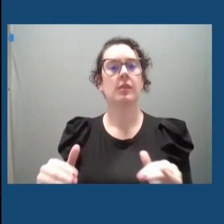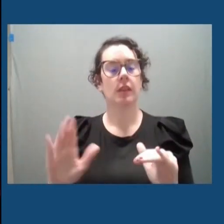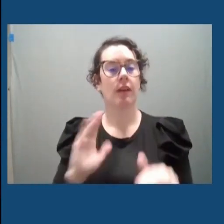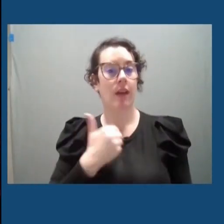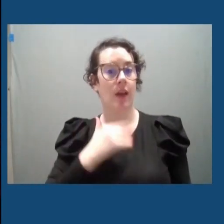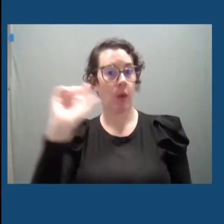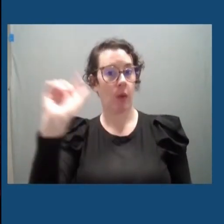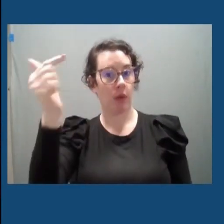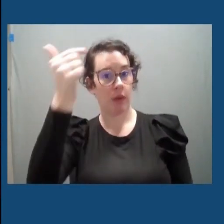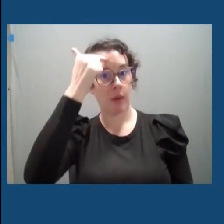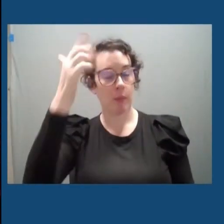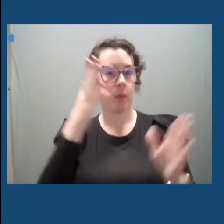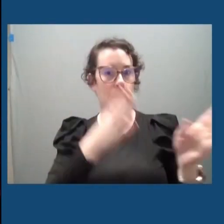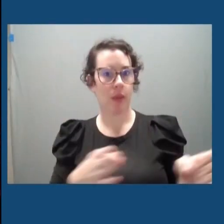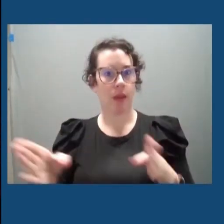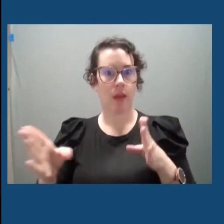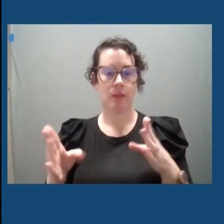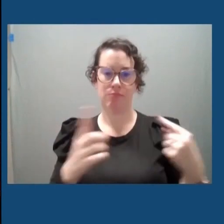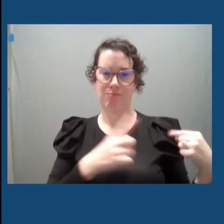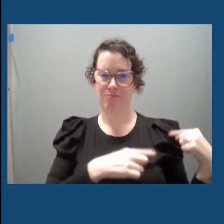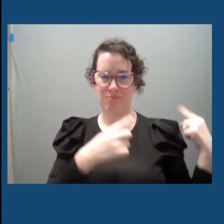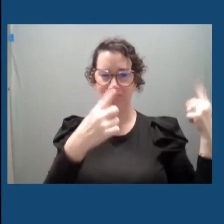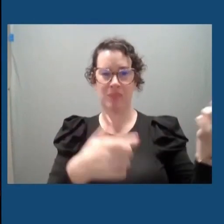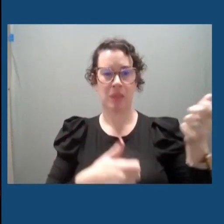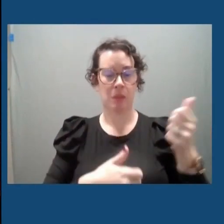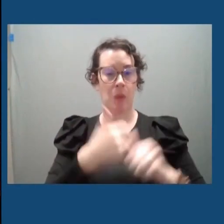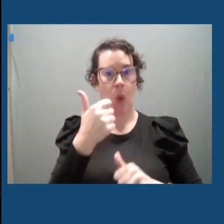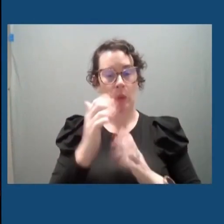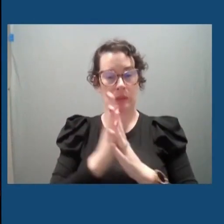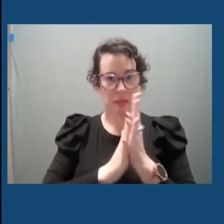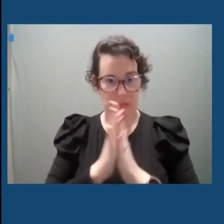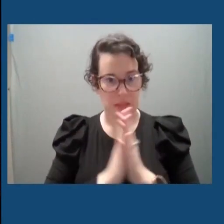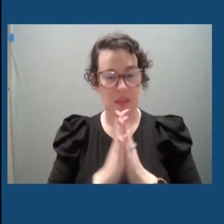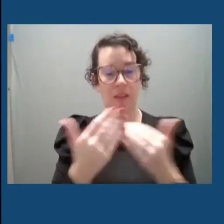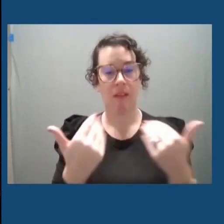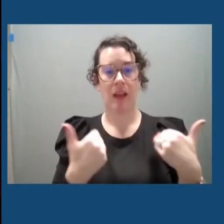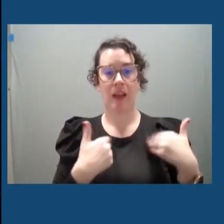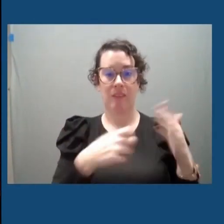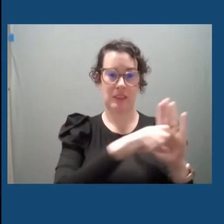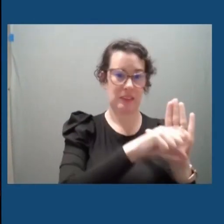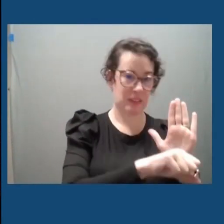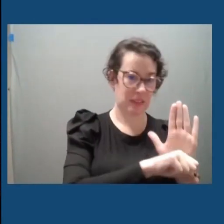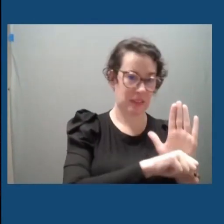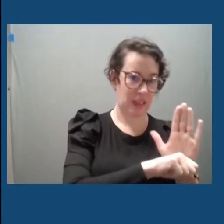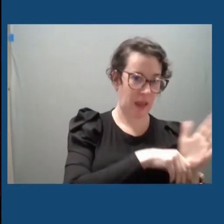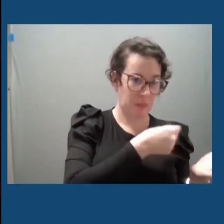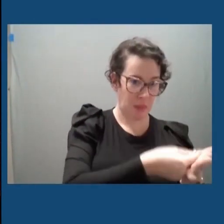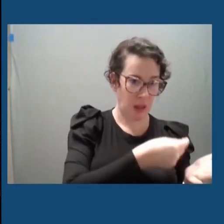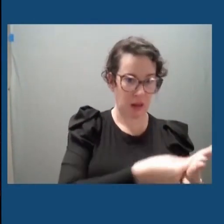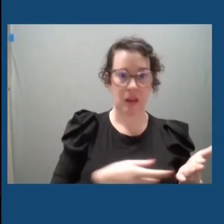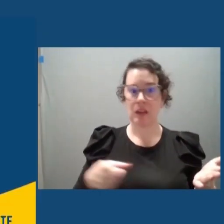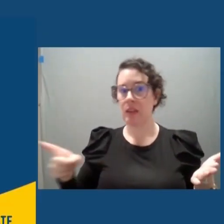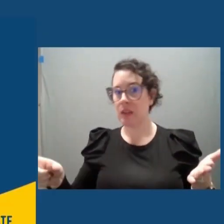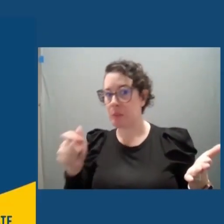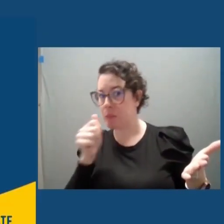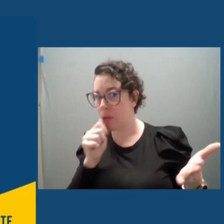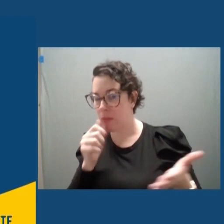ambitious in history, deploying state and private dollars, adding up to $25 billion in